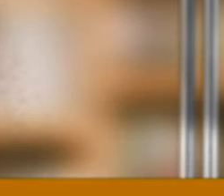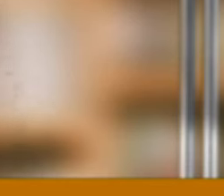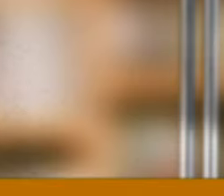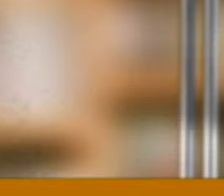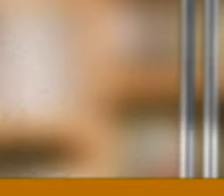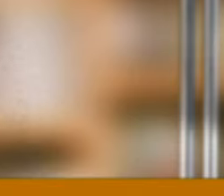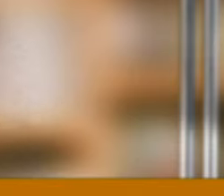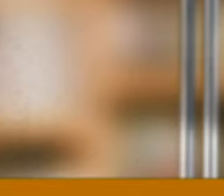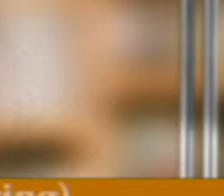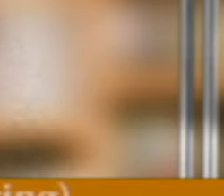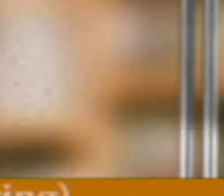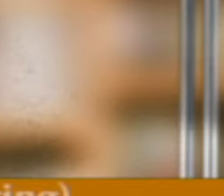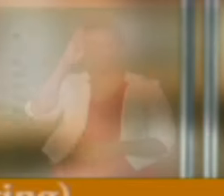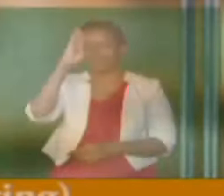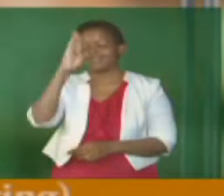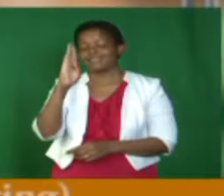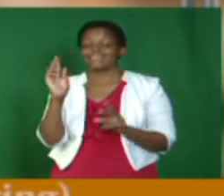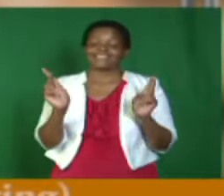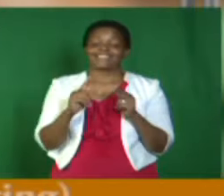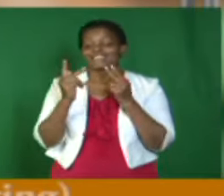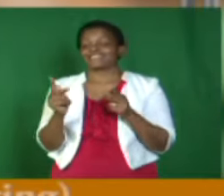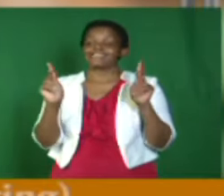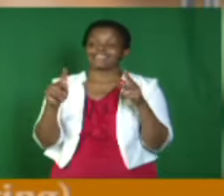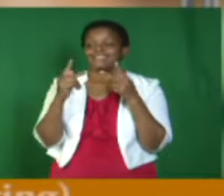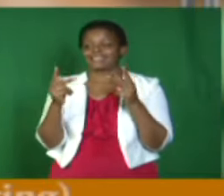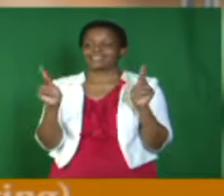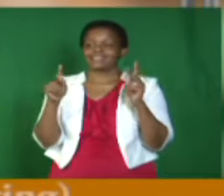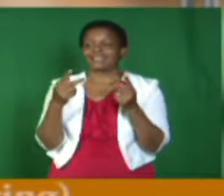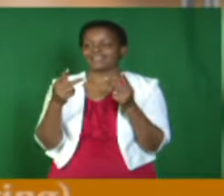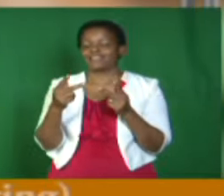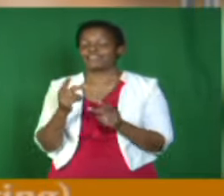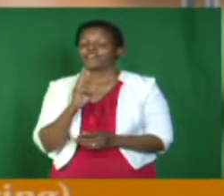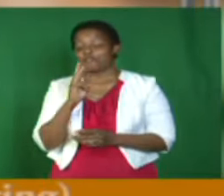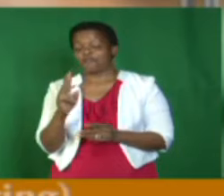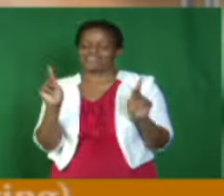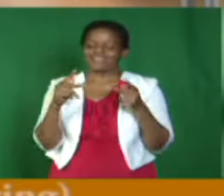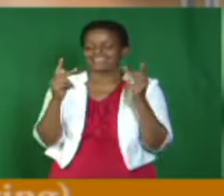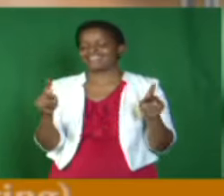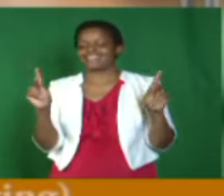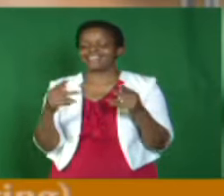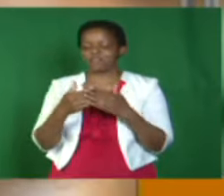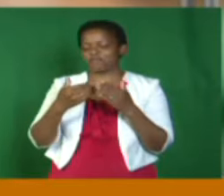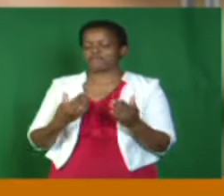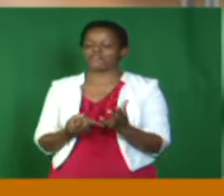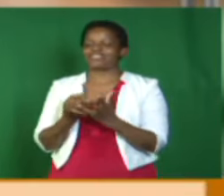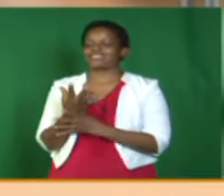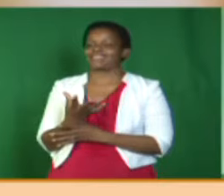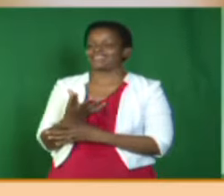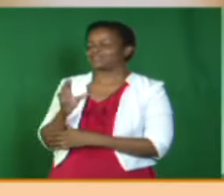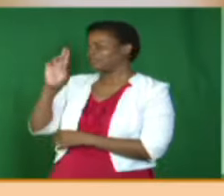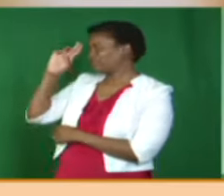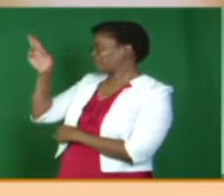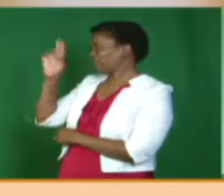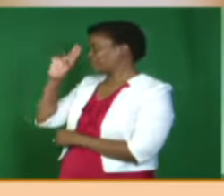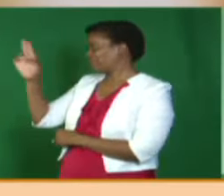Dlamini, the singer, by the way. And she's going to give us a bit of something before we start our lesson. Good afternoon and